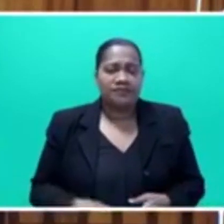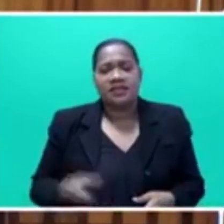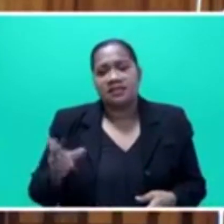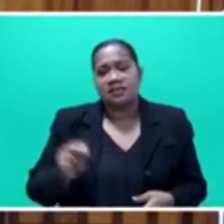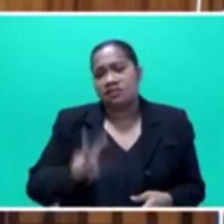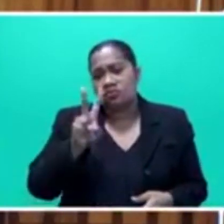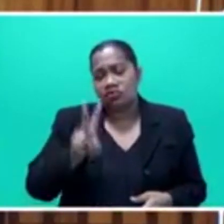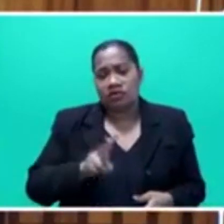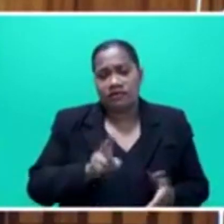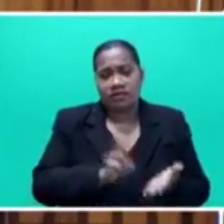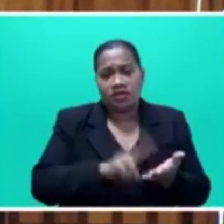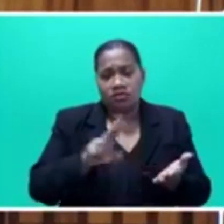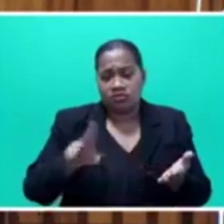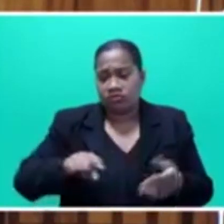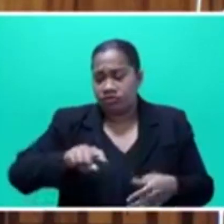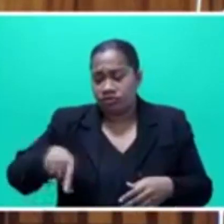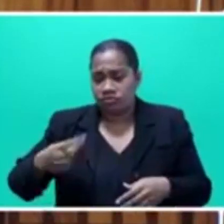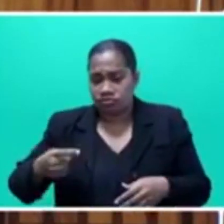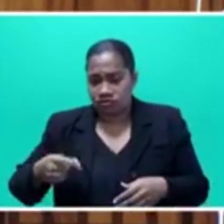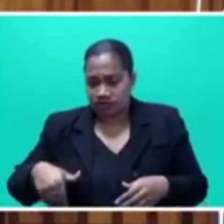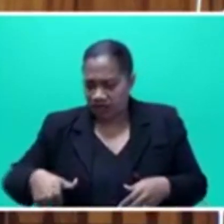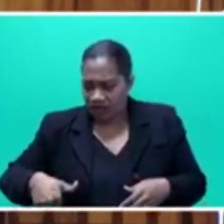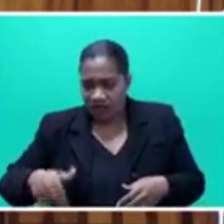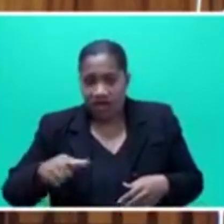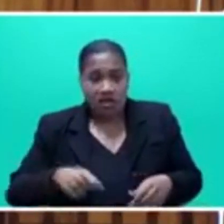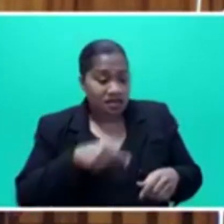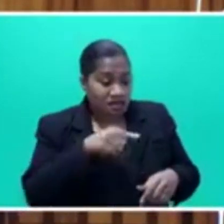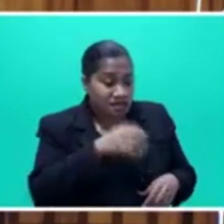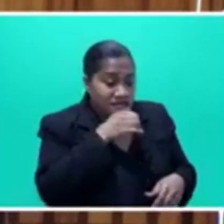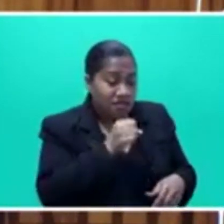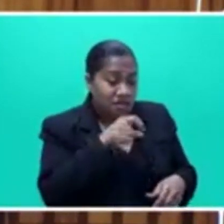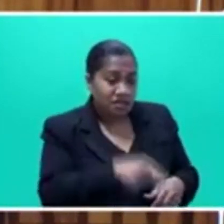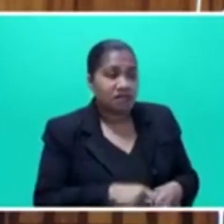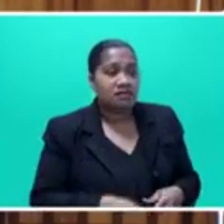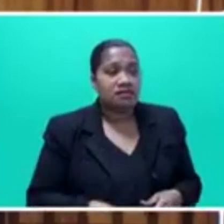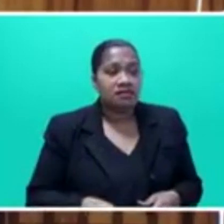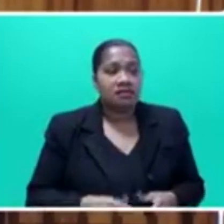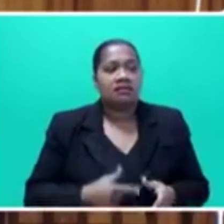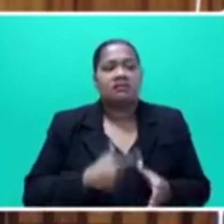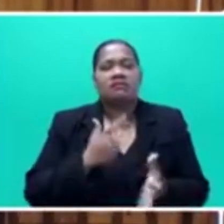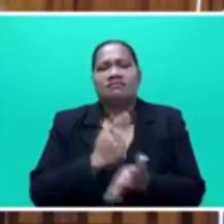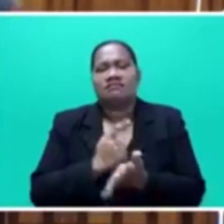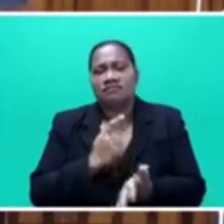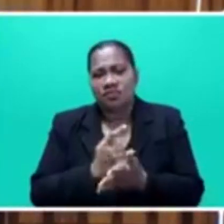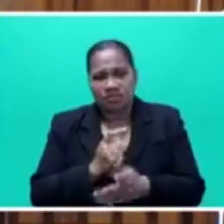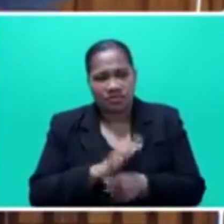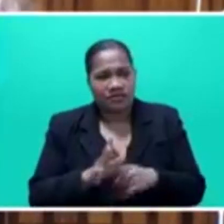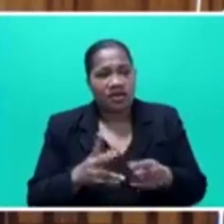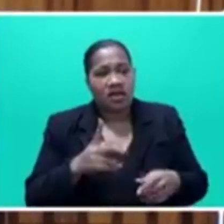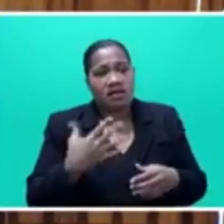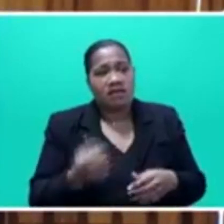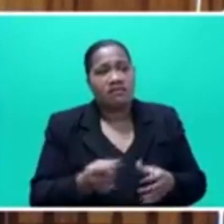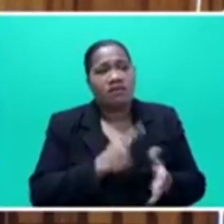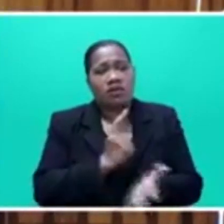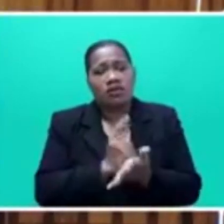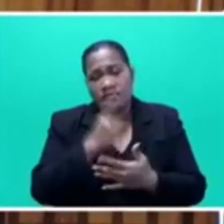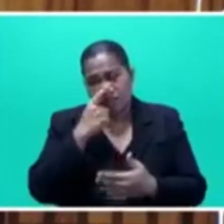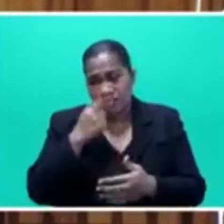Suva corridor, seen the squatters. This man here, Honorable Nawaikula, has a lot to blame for it. There are a lot of people in Lambasa